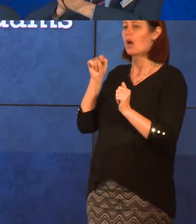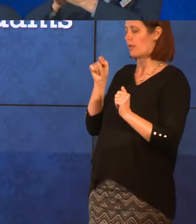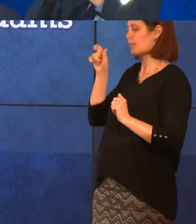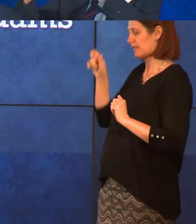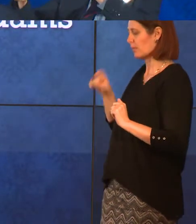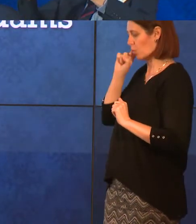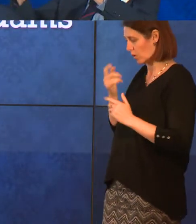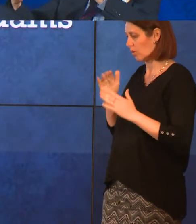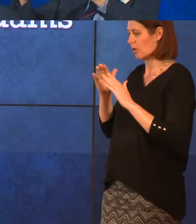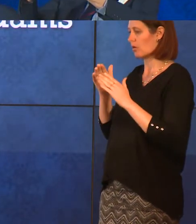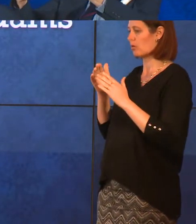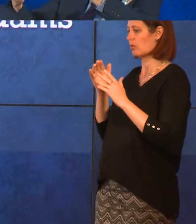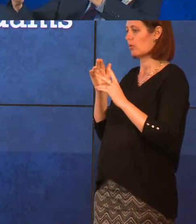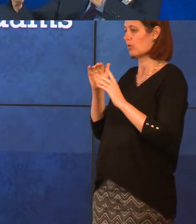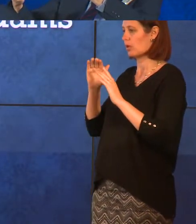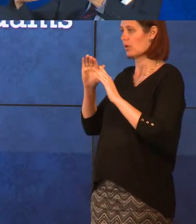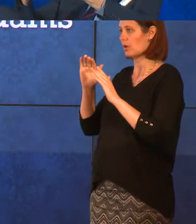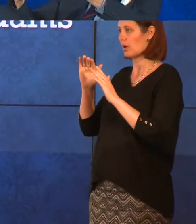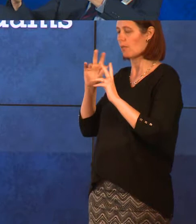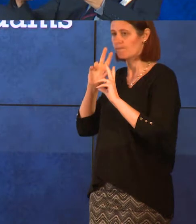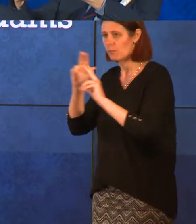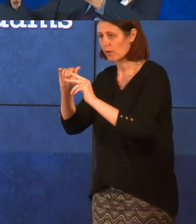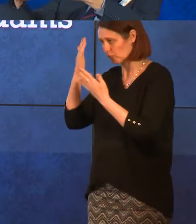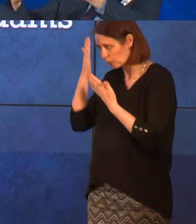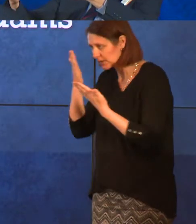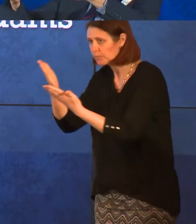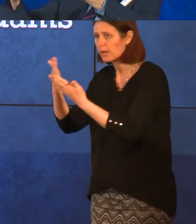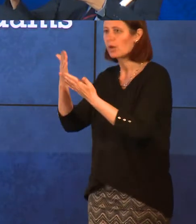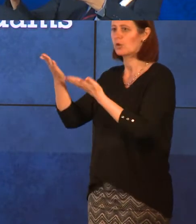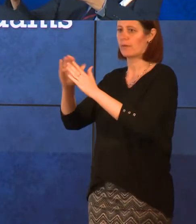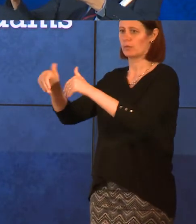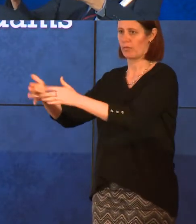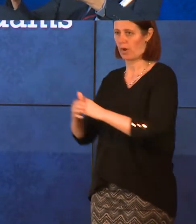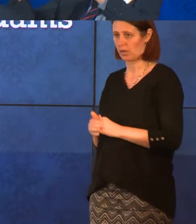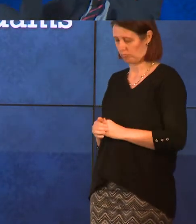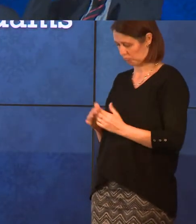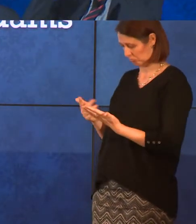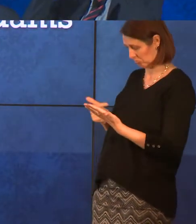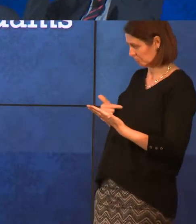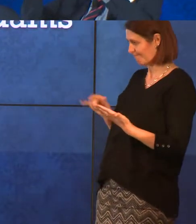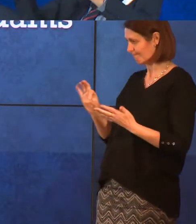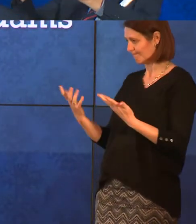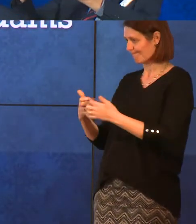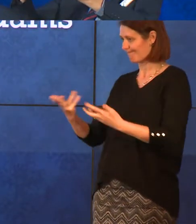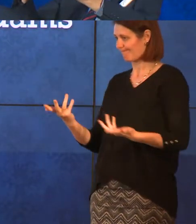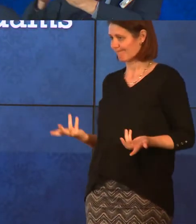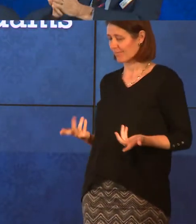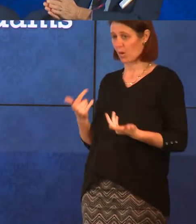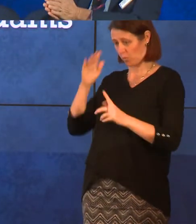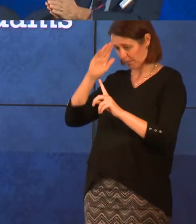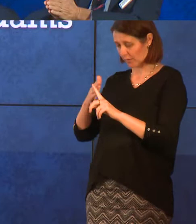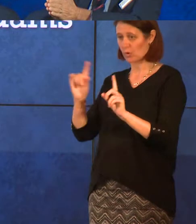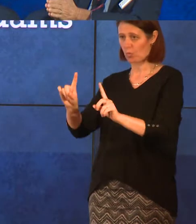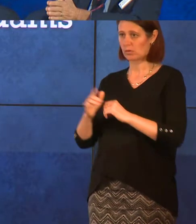something like that. Anyway, if we then negotiate and don't get a satisfactory outcome, what always drives us is